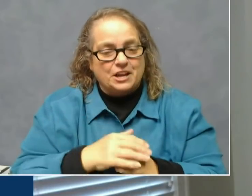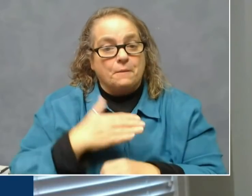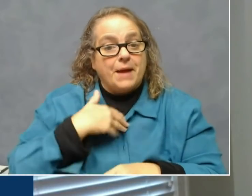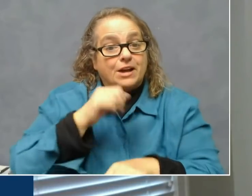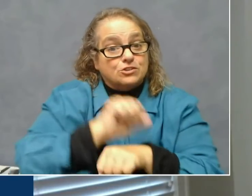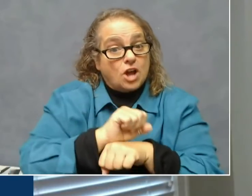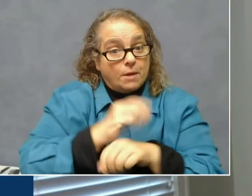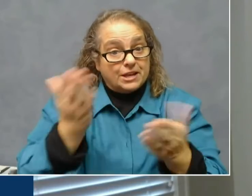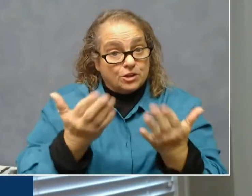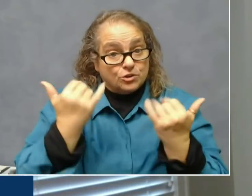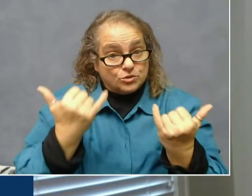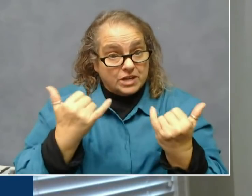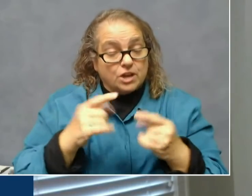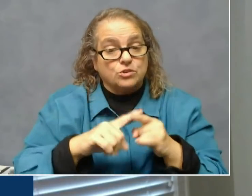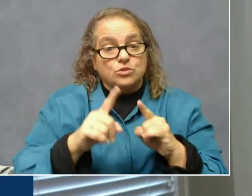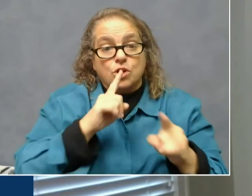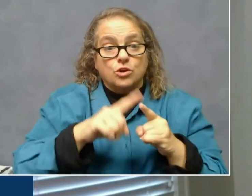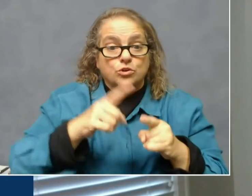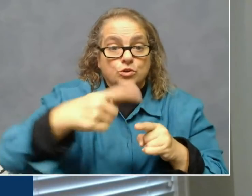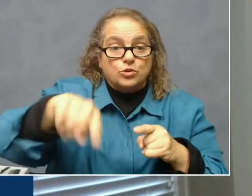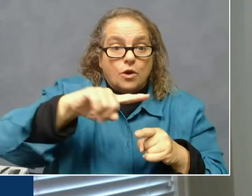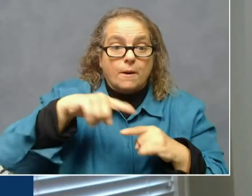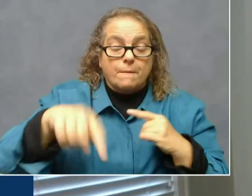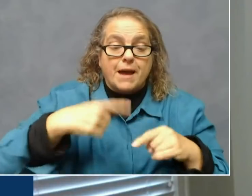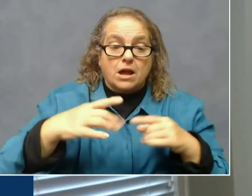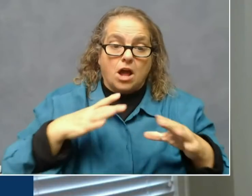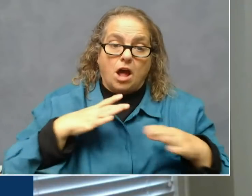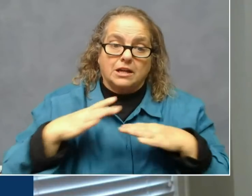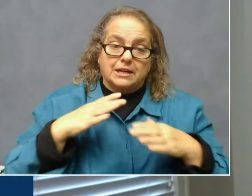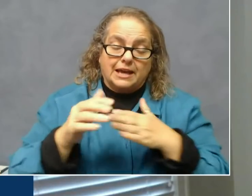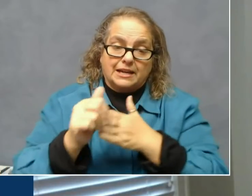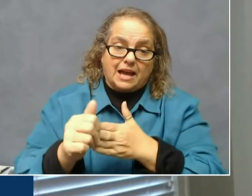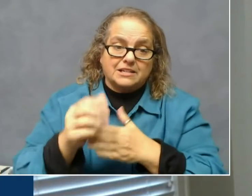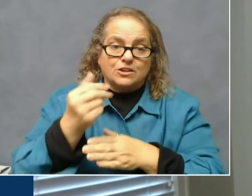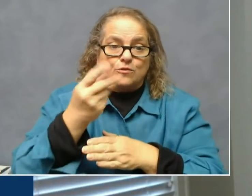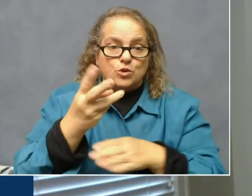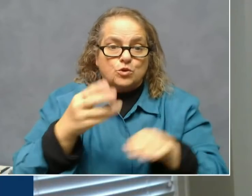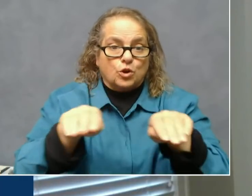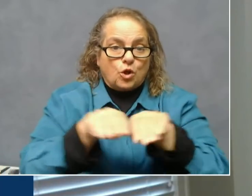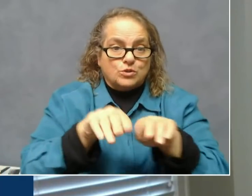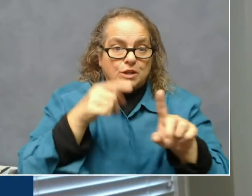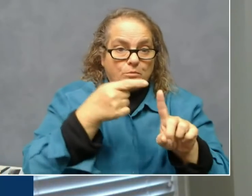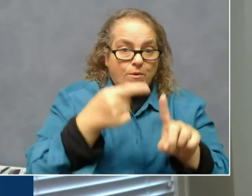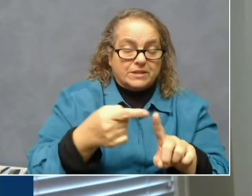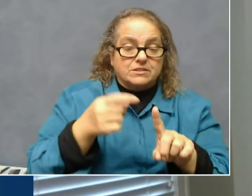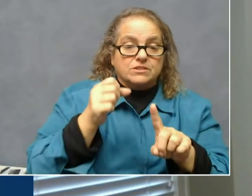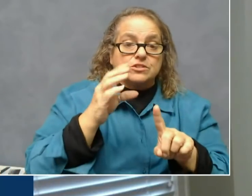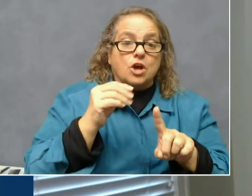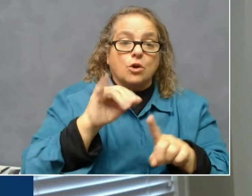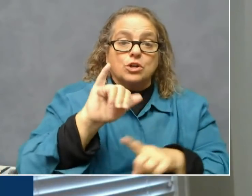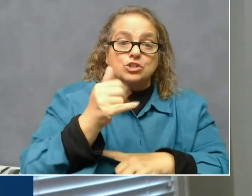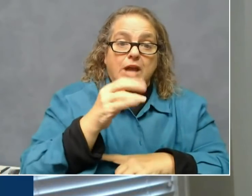you about holiday guidance and then a few closing points after that. So James, do you have the one slide we have for tonight?